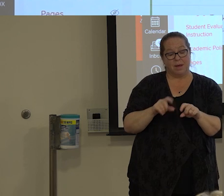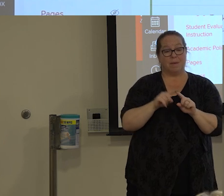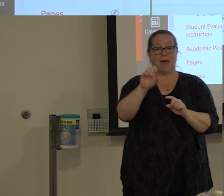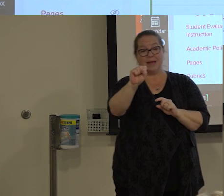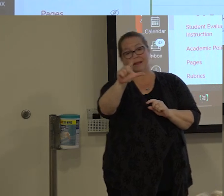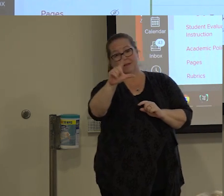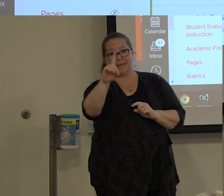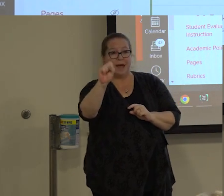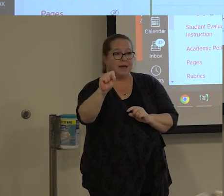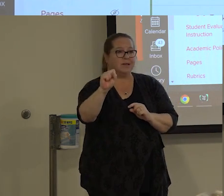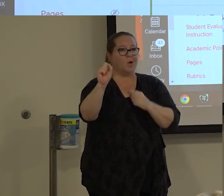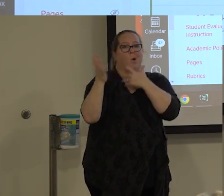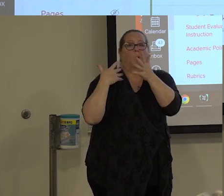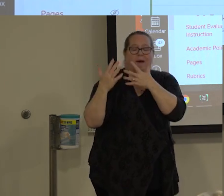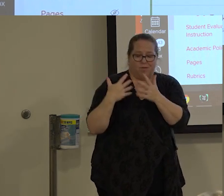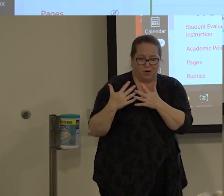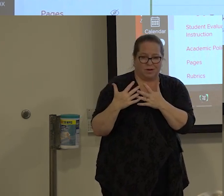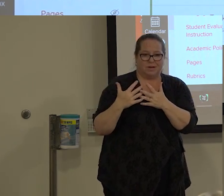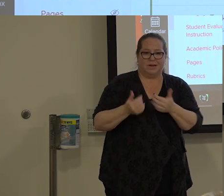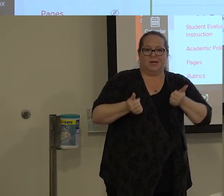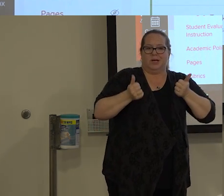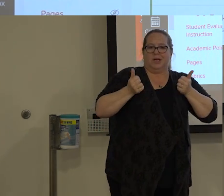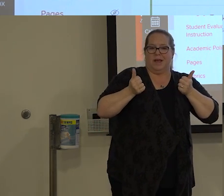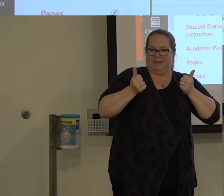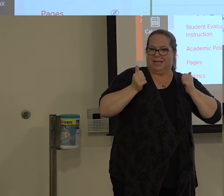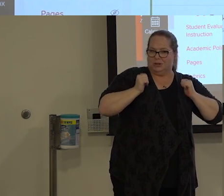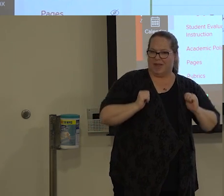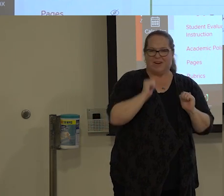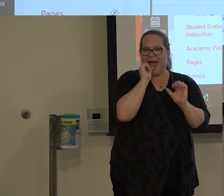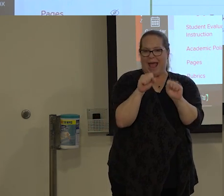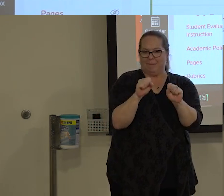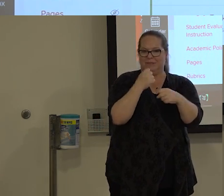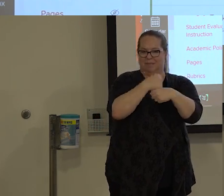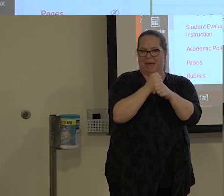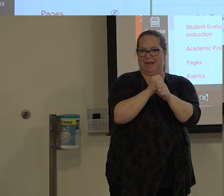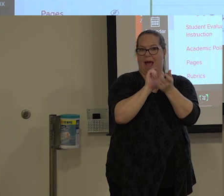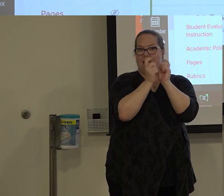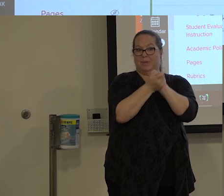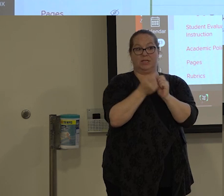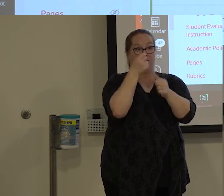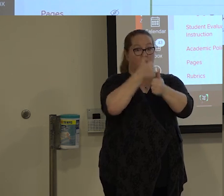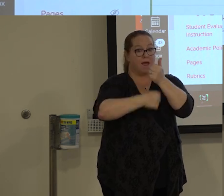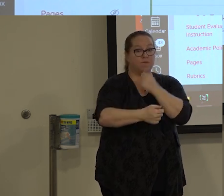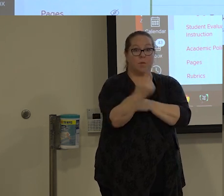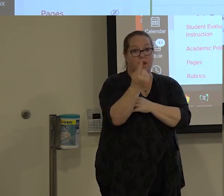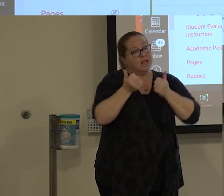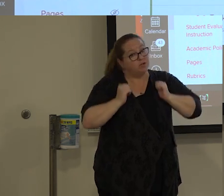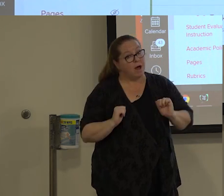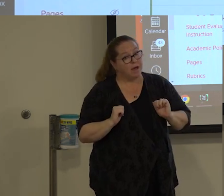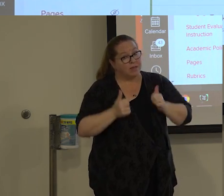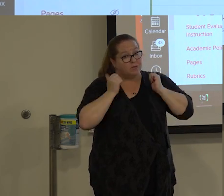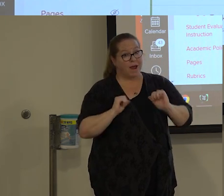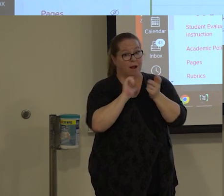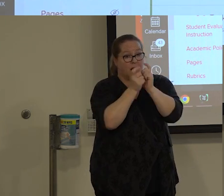SLDS or whomever tries that they may, they are not able to provide accommodations to everyone for everything. And they do try, they absolutely